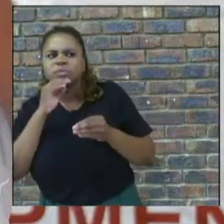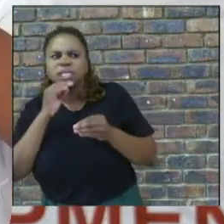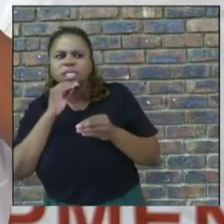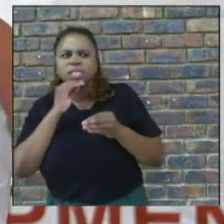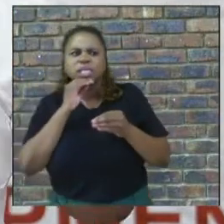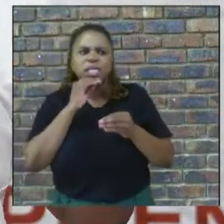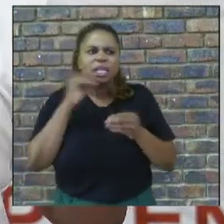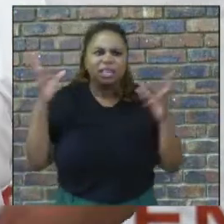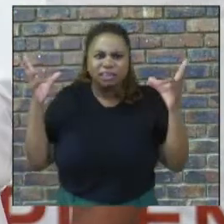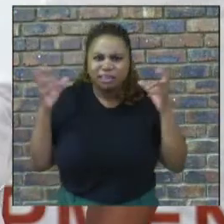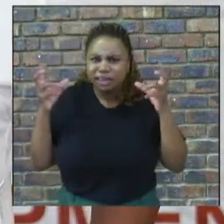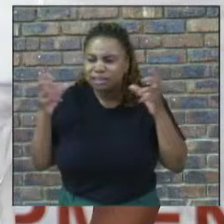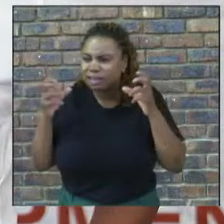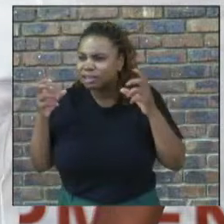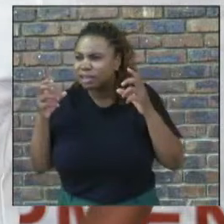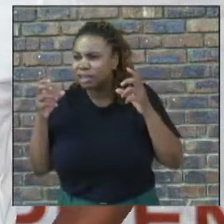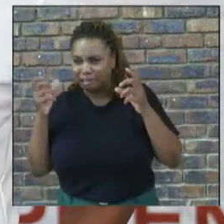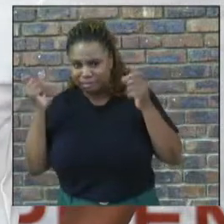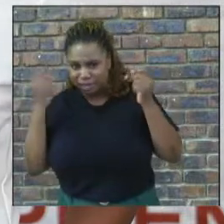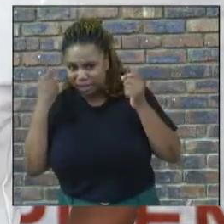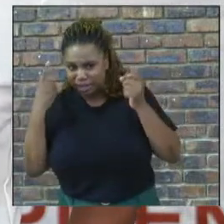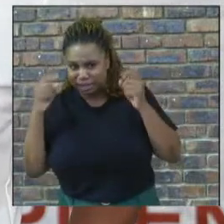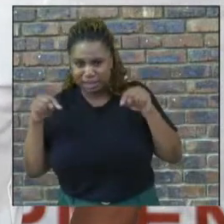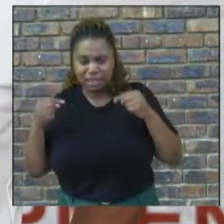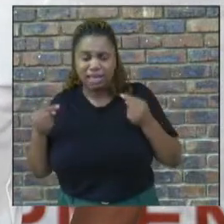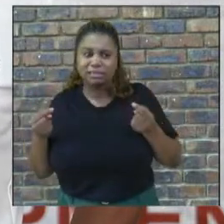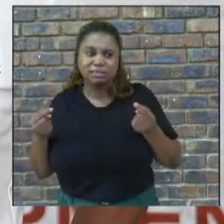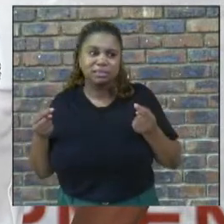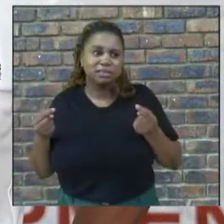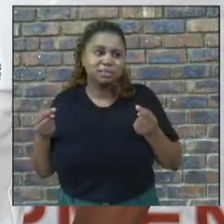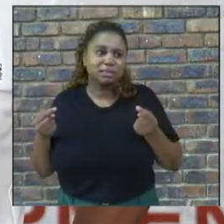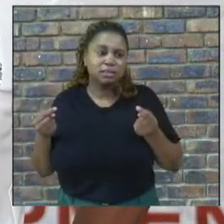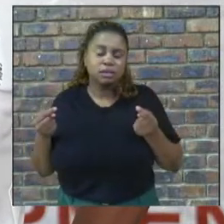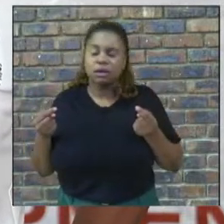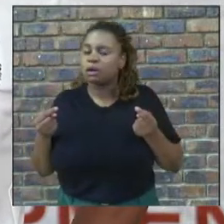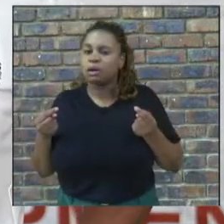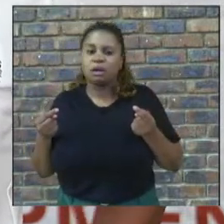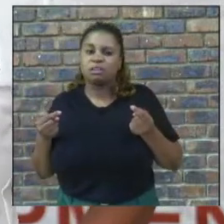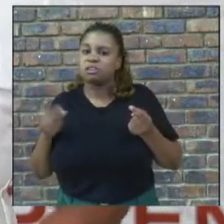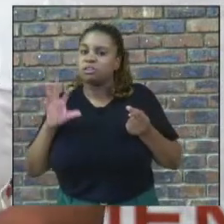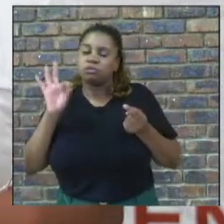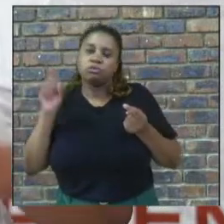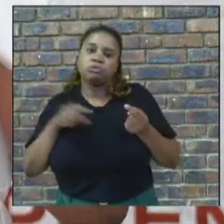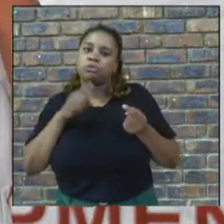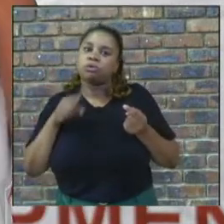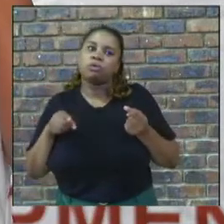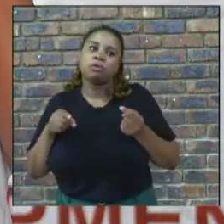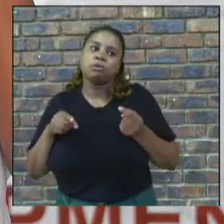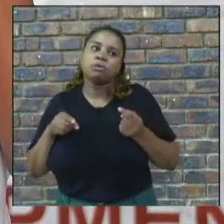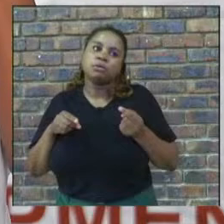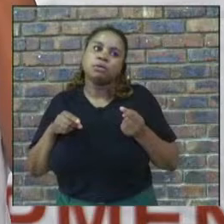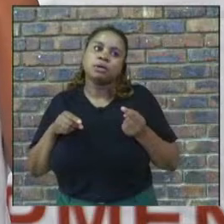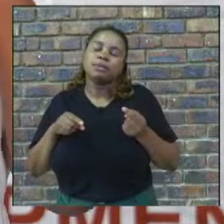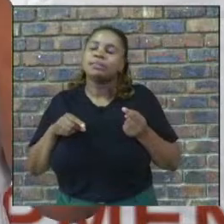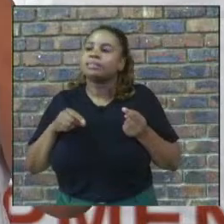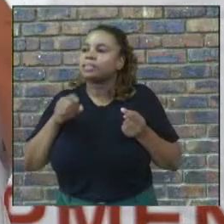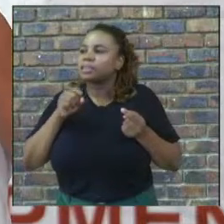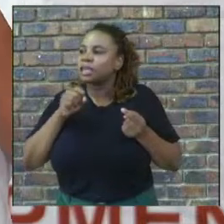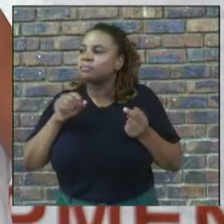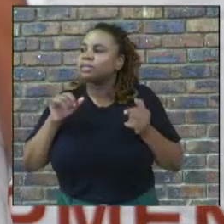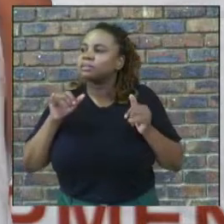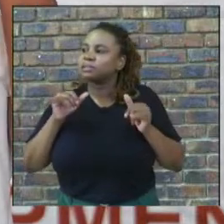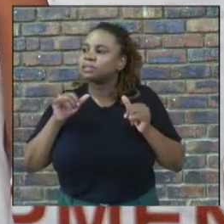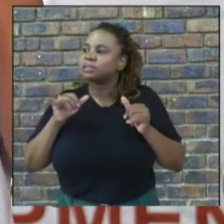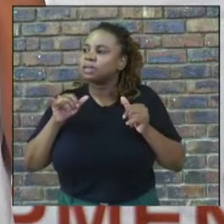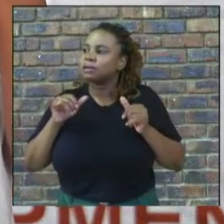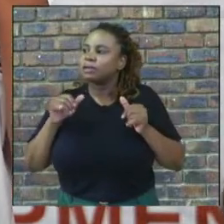to Baba Kavako Bronkhorstspruit, Batwanko Gauteng Gaufel. I write into Letsangwanako High. Because they still need to listen. So you are taking